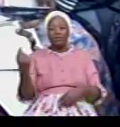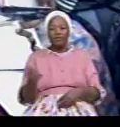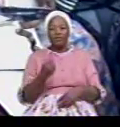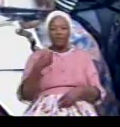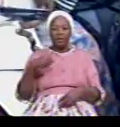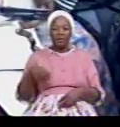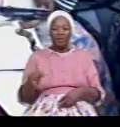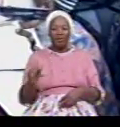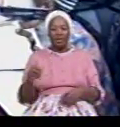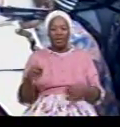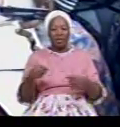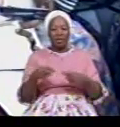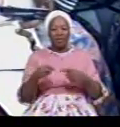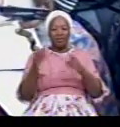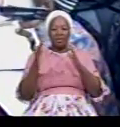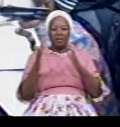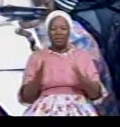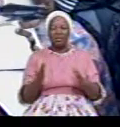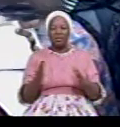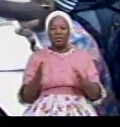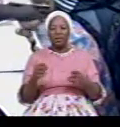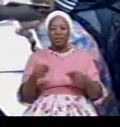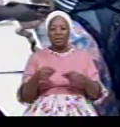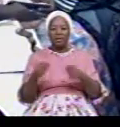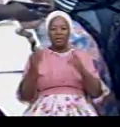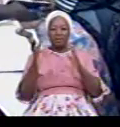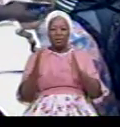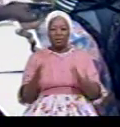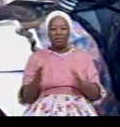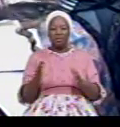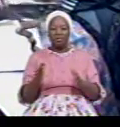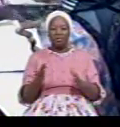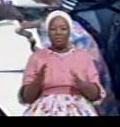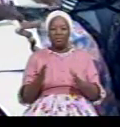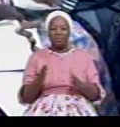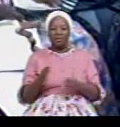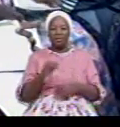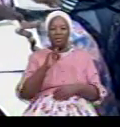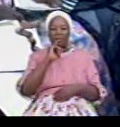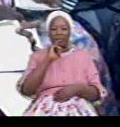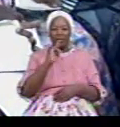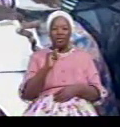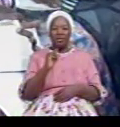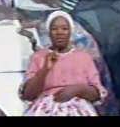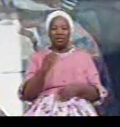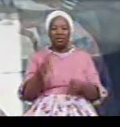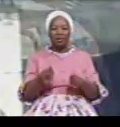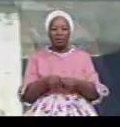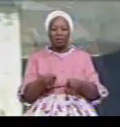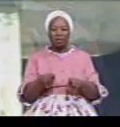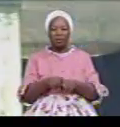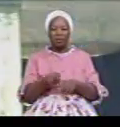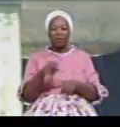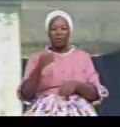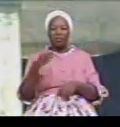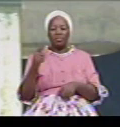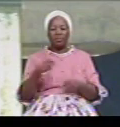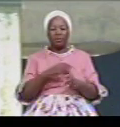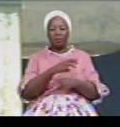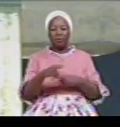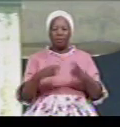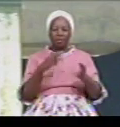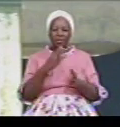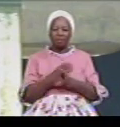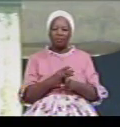Enmity. Enmity is also of the world. You see, all